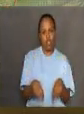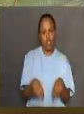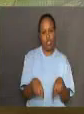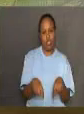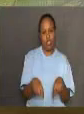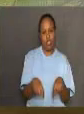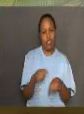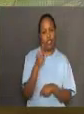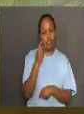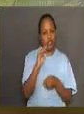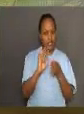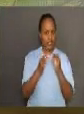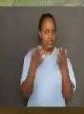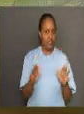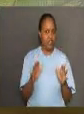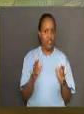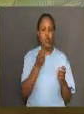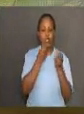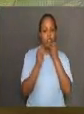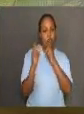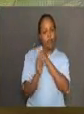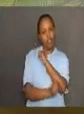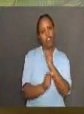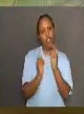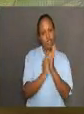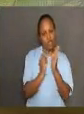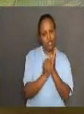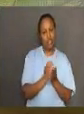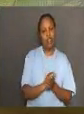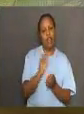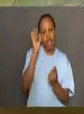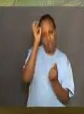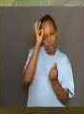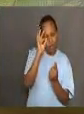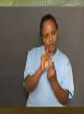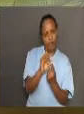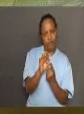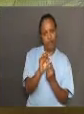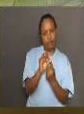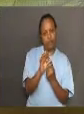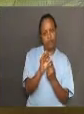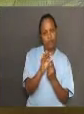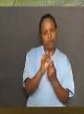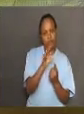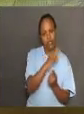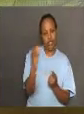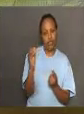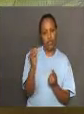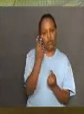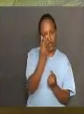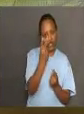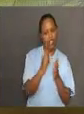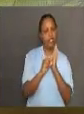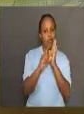lesson. Today, we have defined criminal law, stated its